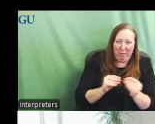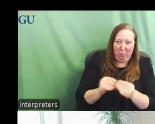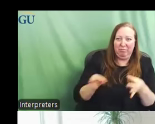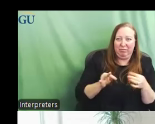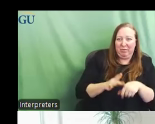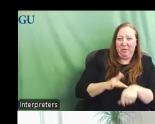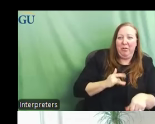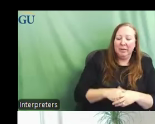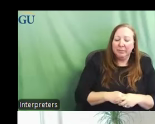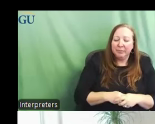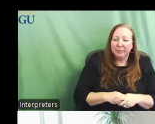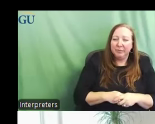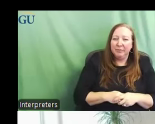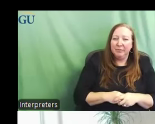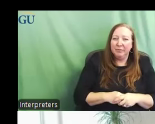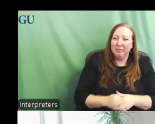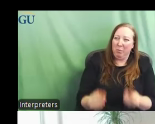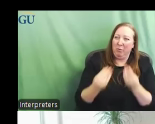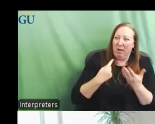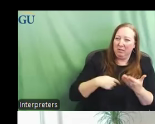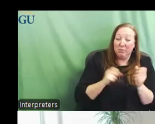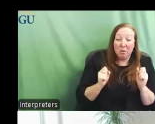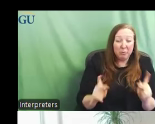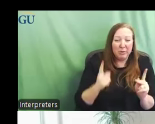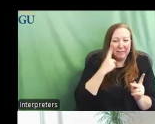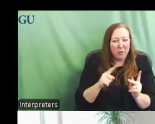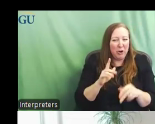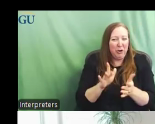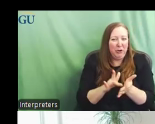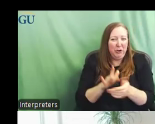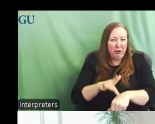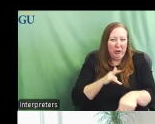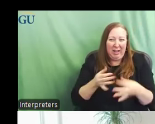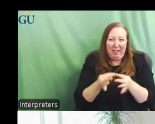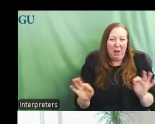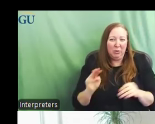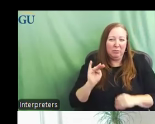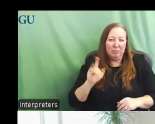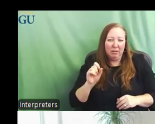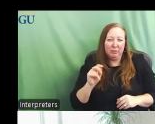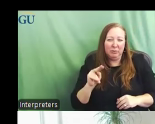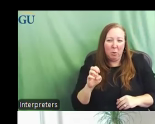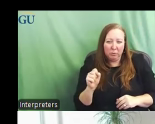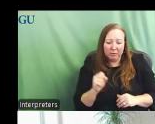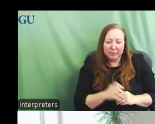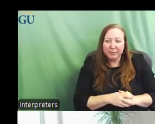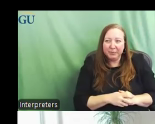It provides us that opportunity for early language milestone monitoring. So as I mentioned,